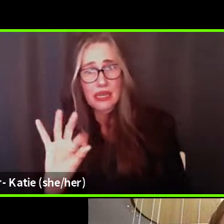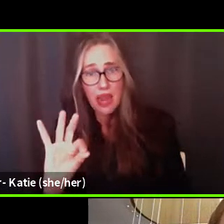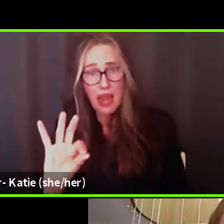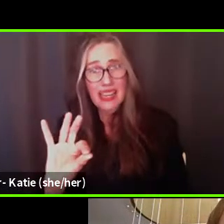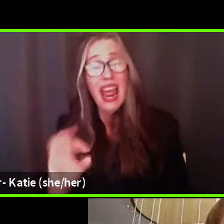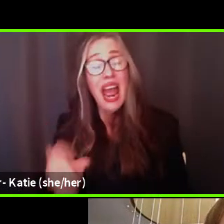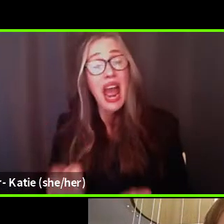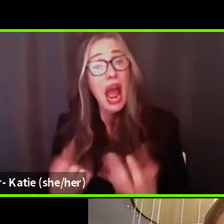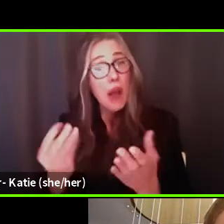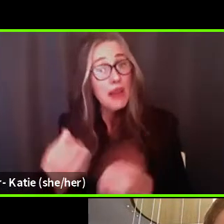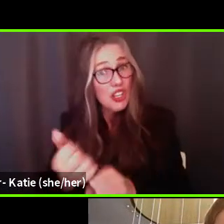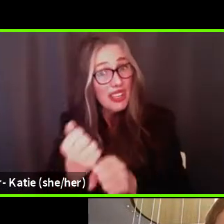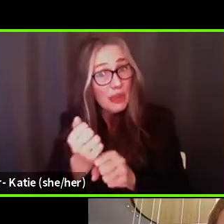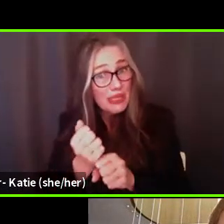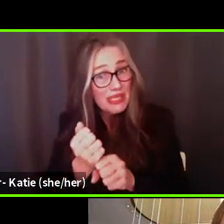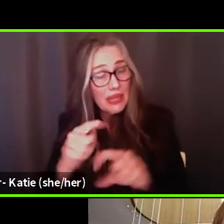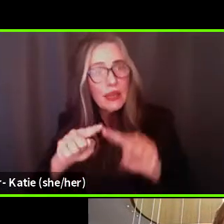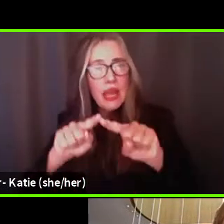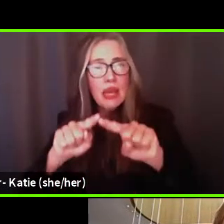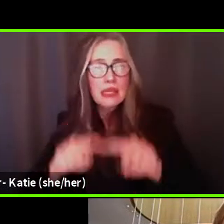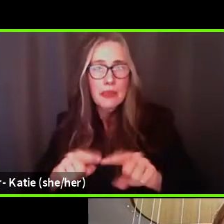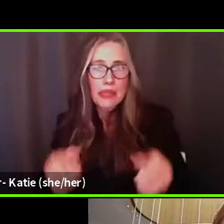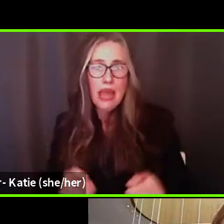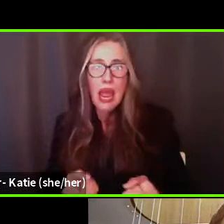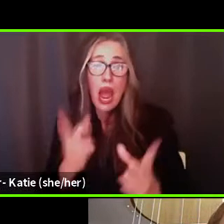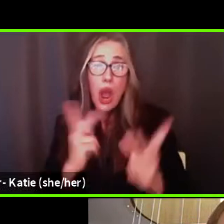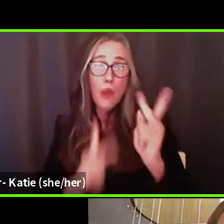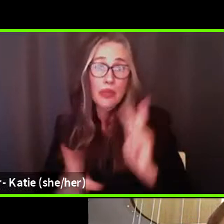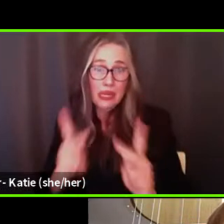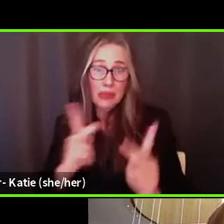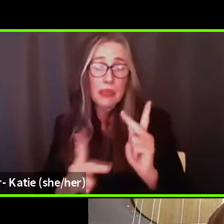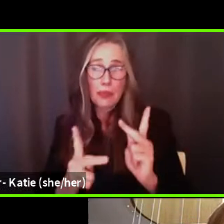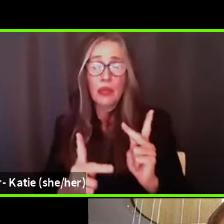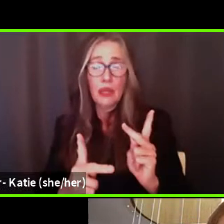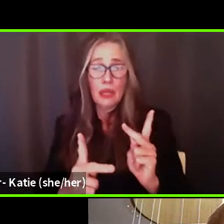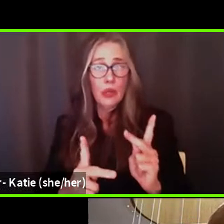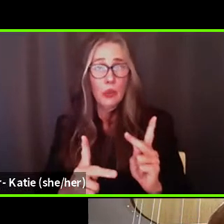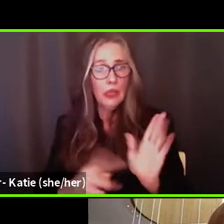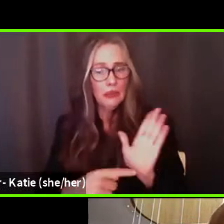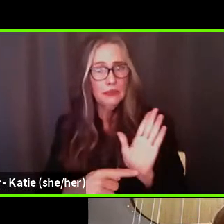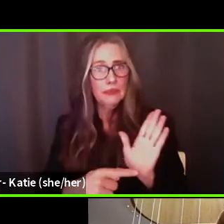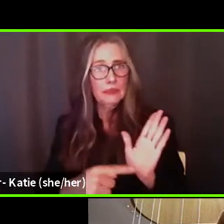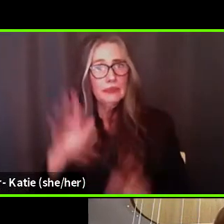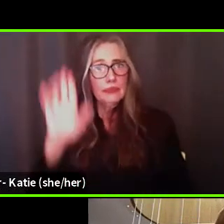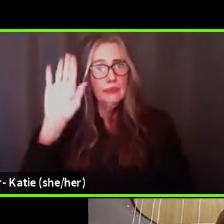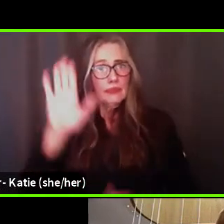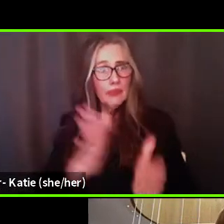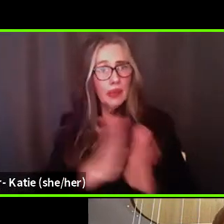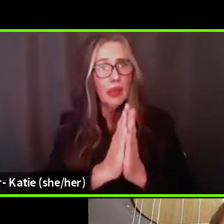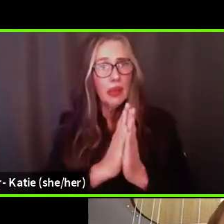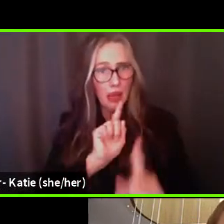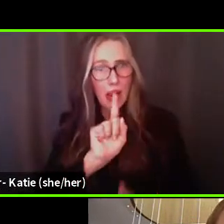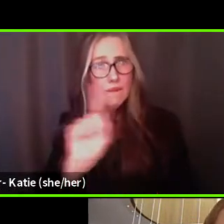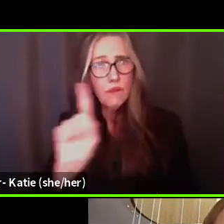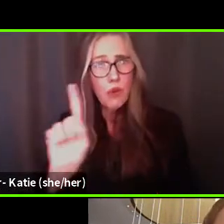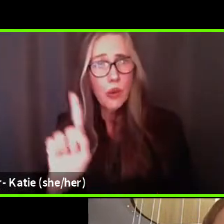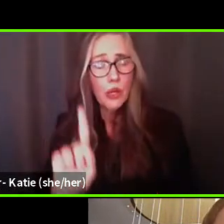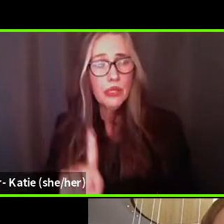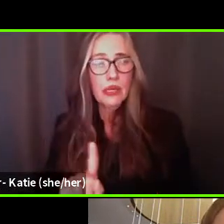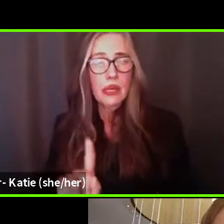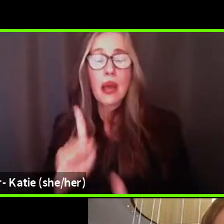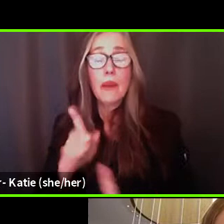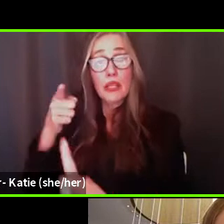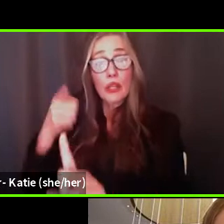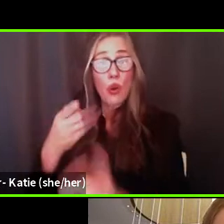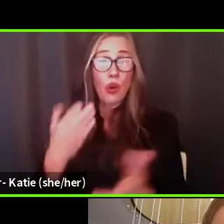dependent on how many people actually come forward but our goal post if we have to state one is approximately